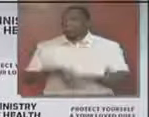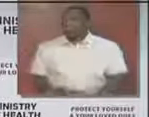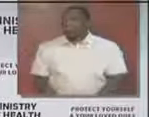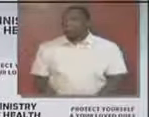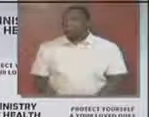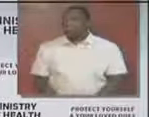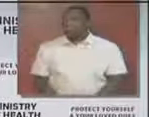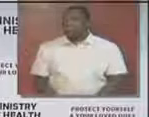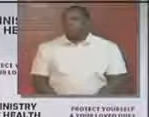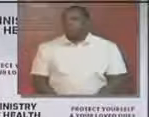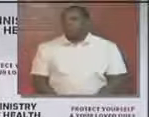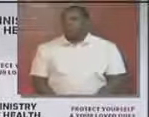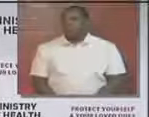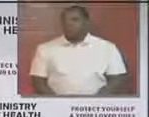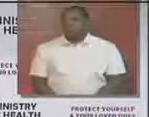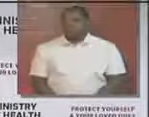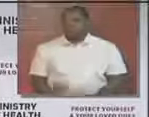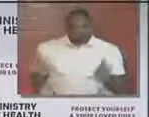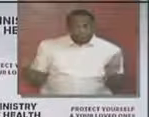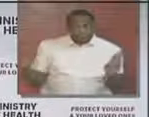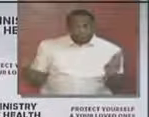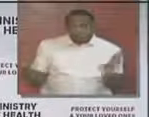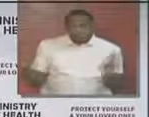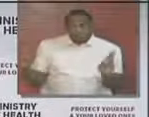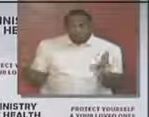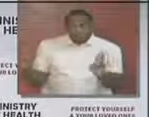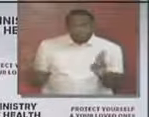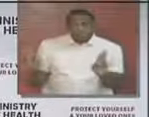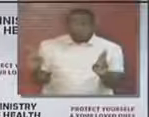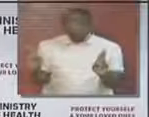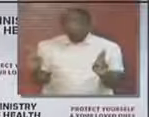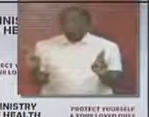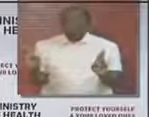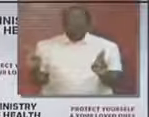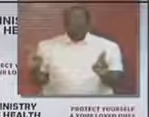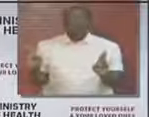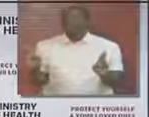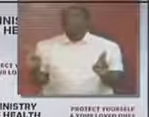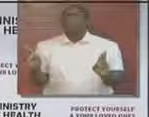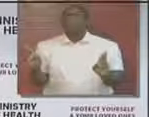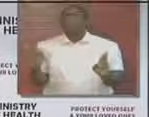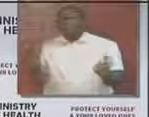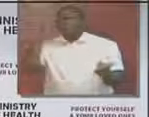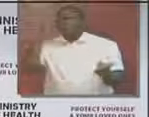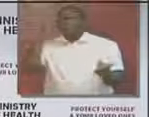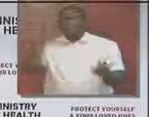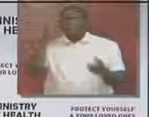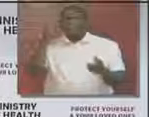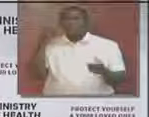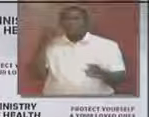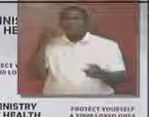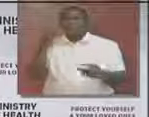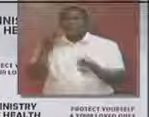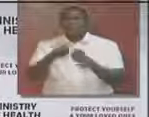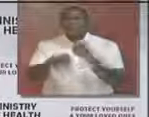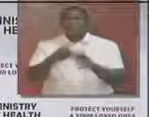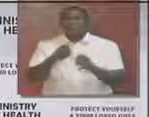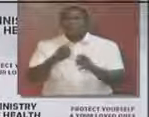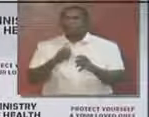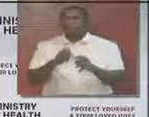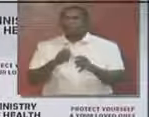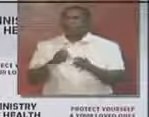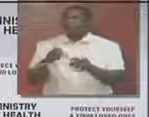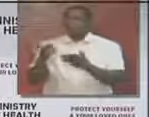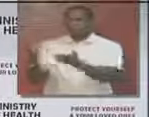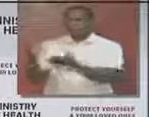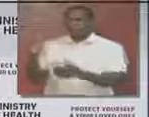Are we ready with AZP News? Okay, I think there may be some issue. So let's go then to